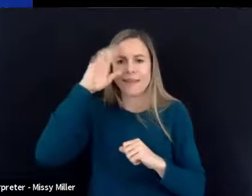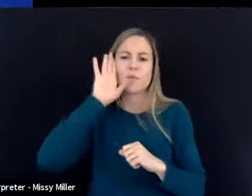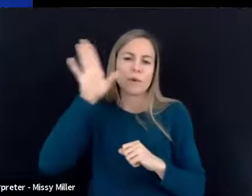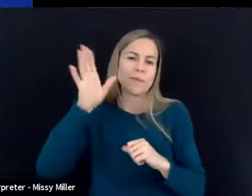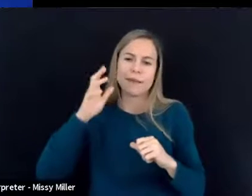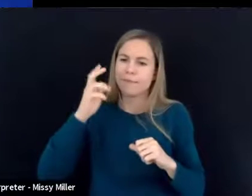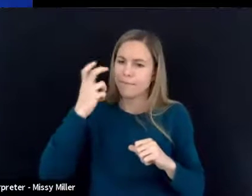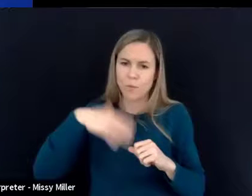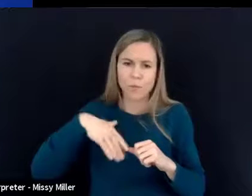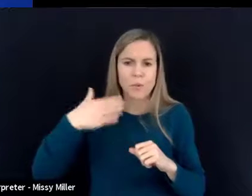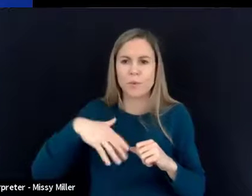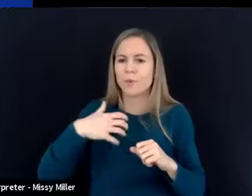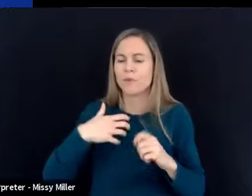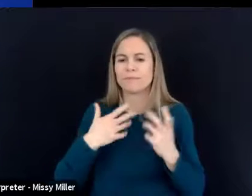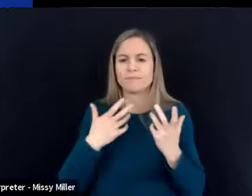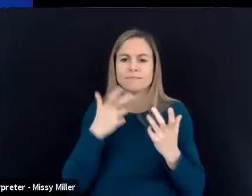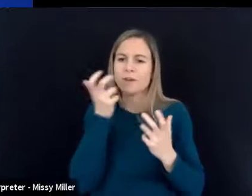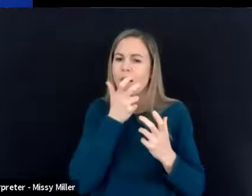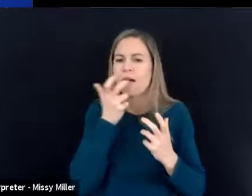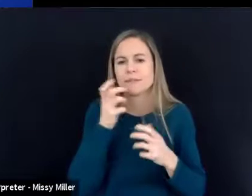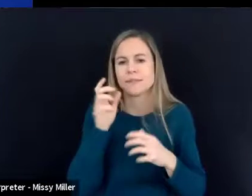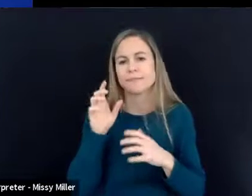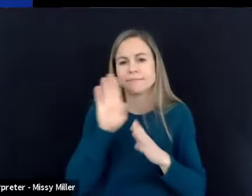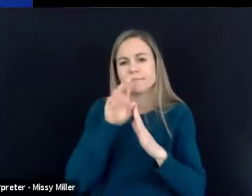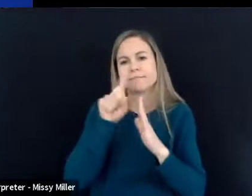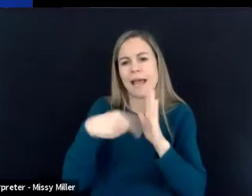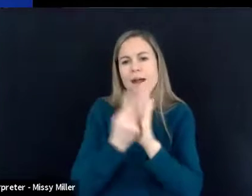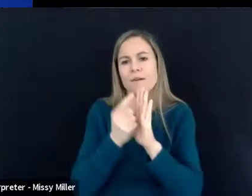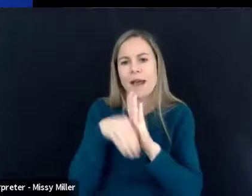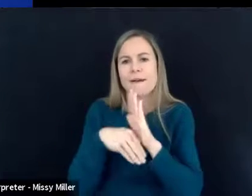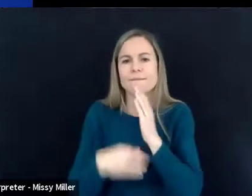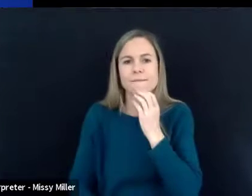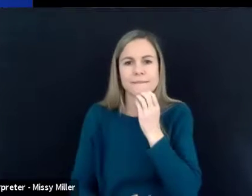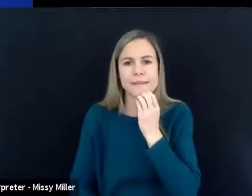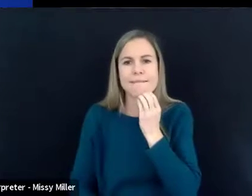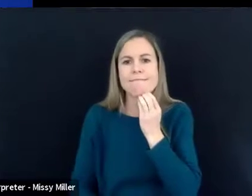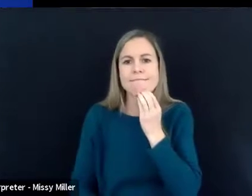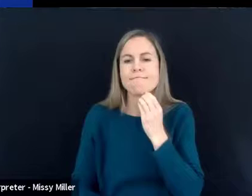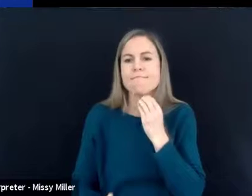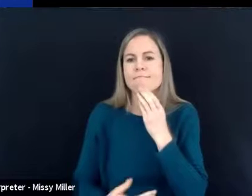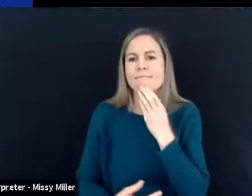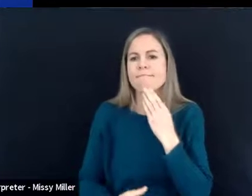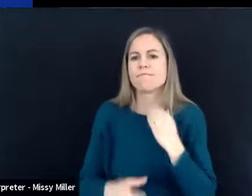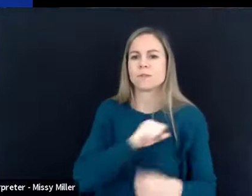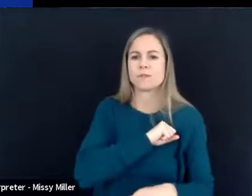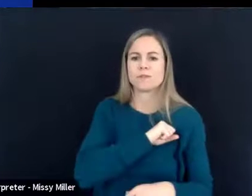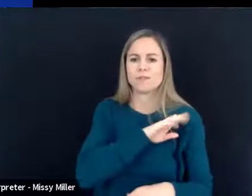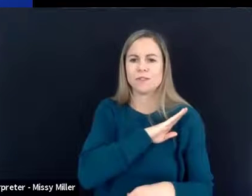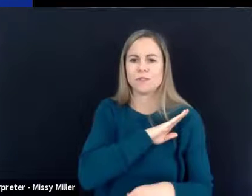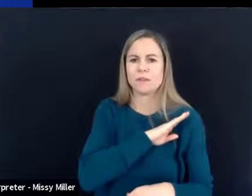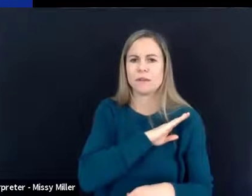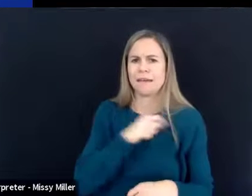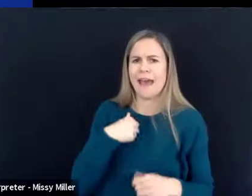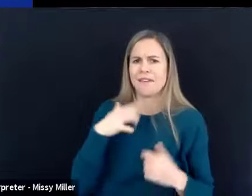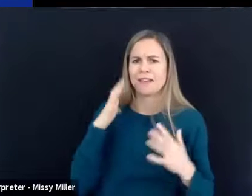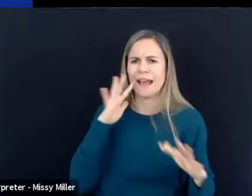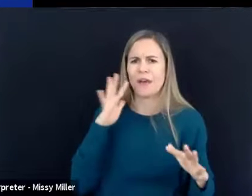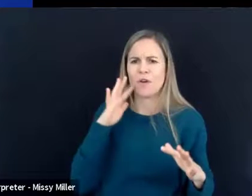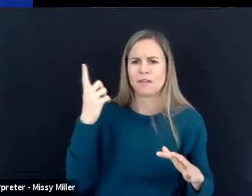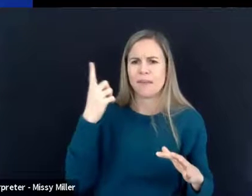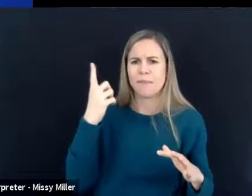wonderful 90 minutes. And this is Susan. And I'm getting a horrible echo. I don't know